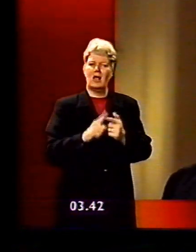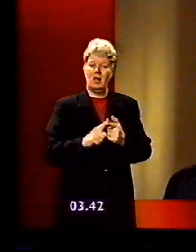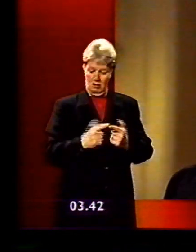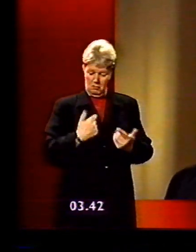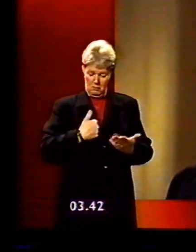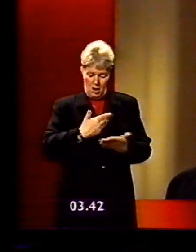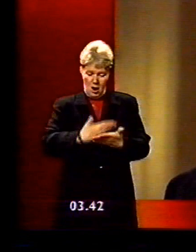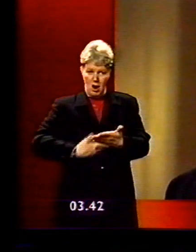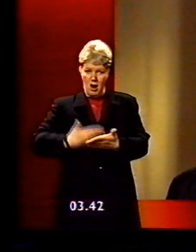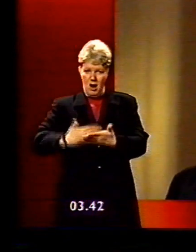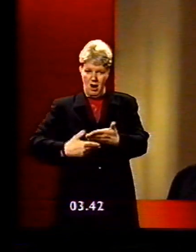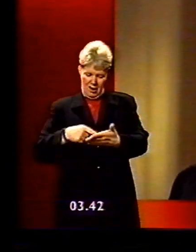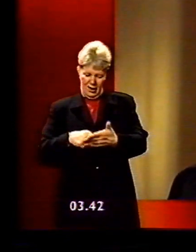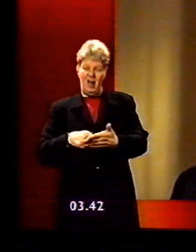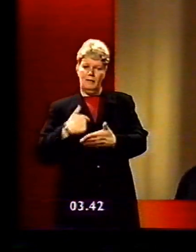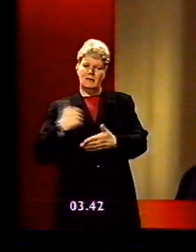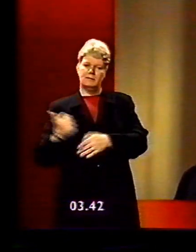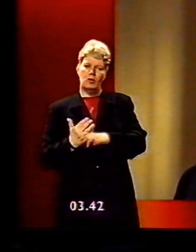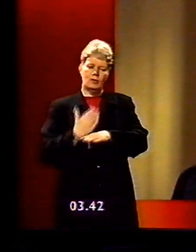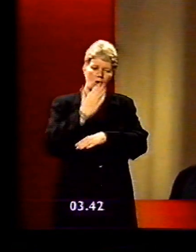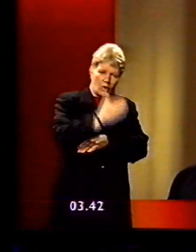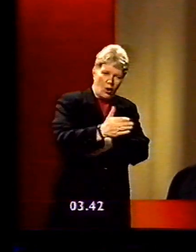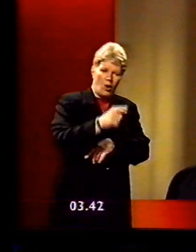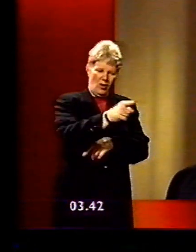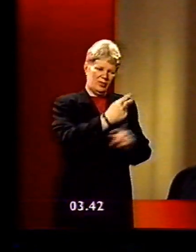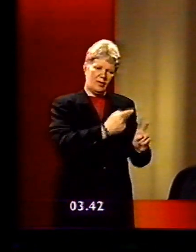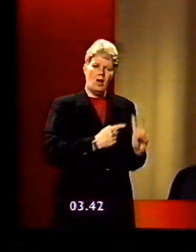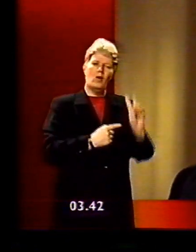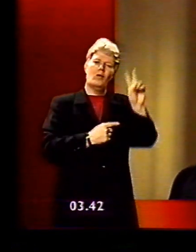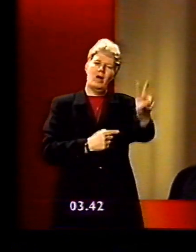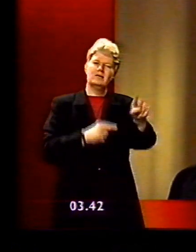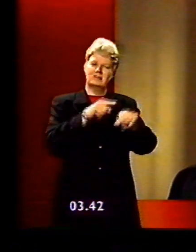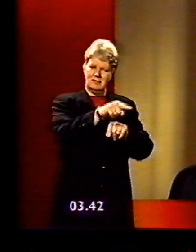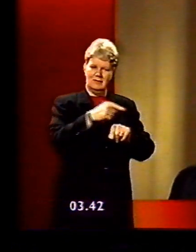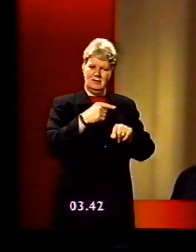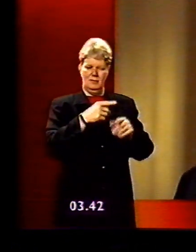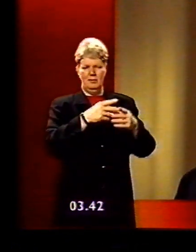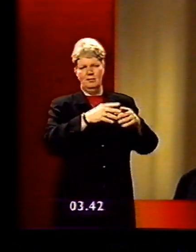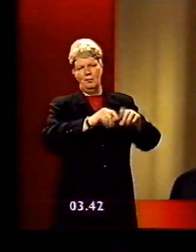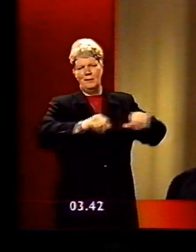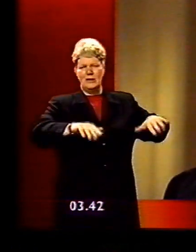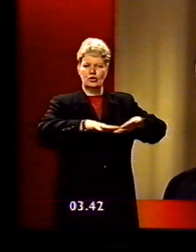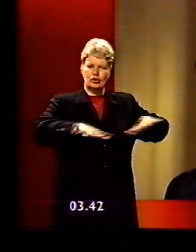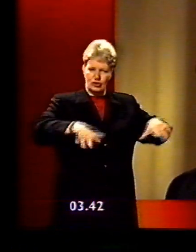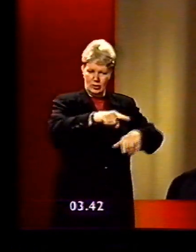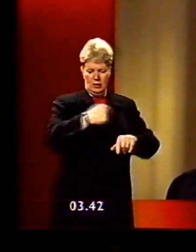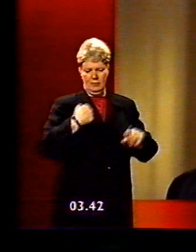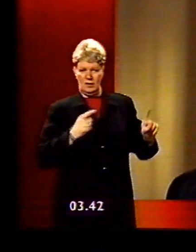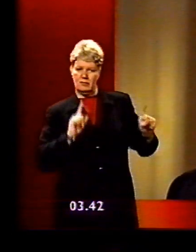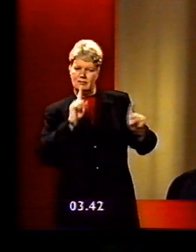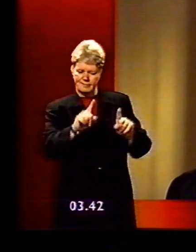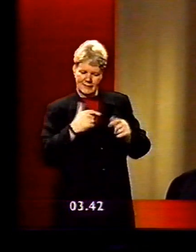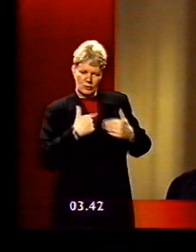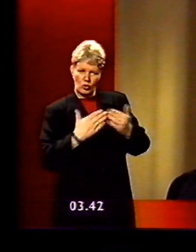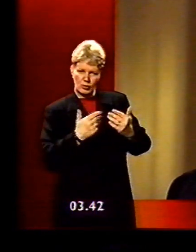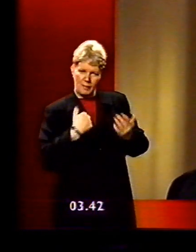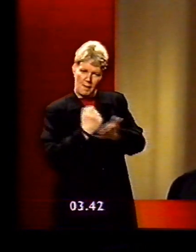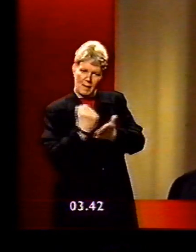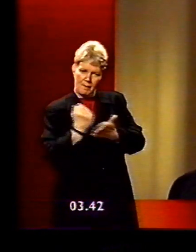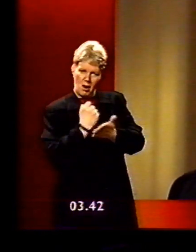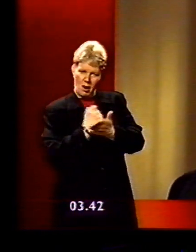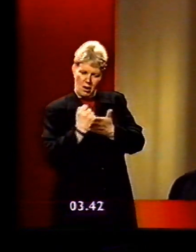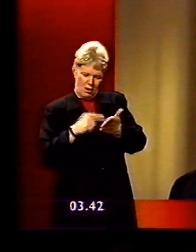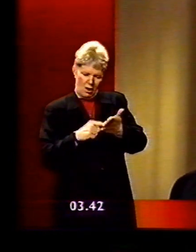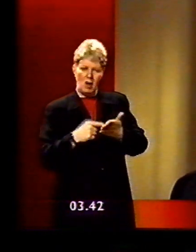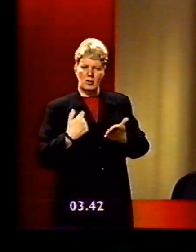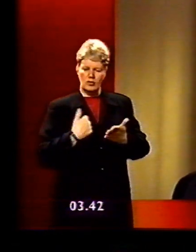in order. That's what I was supposed to do that day. They went to the beach. So I went to another part of town to look